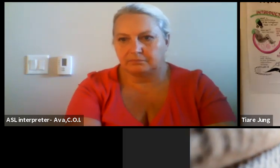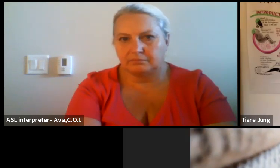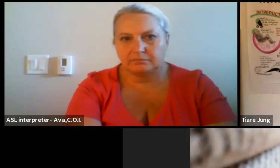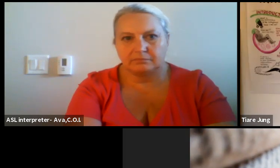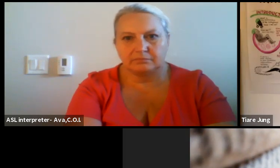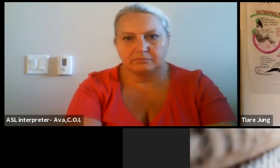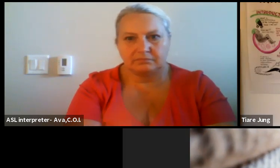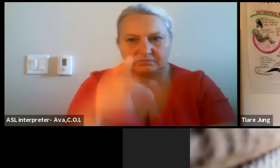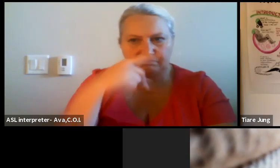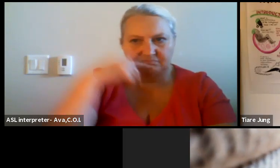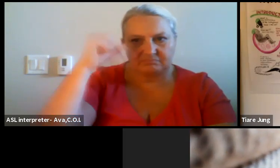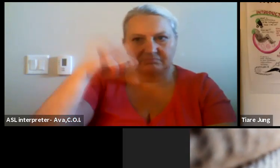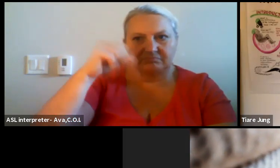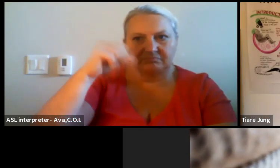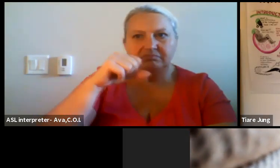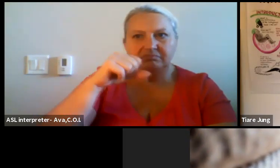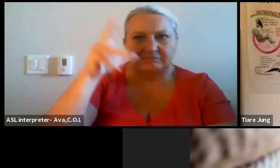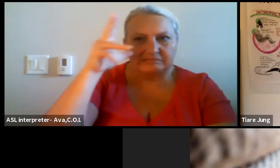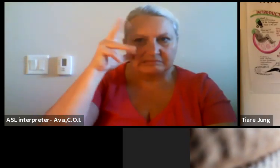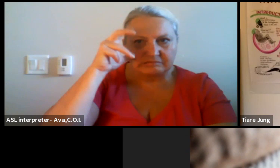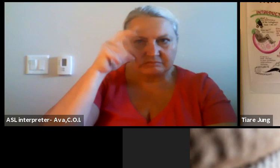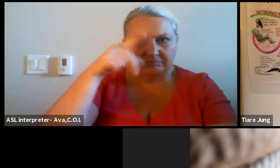you. I can hear you too.